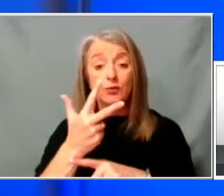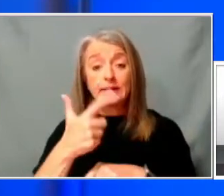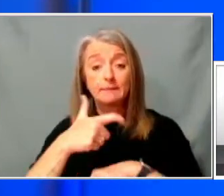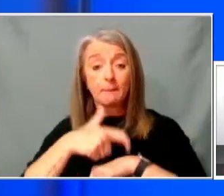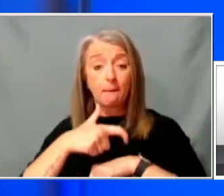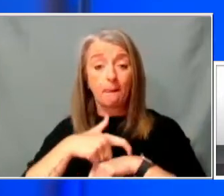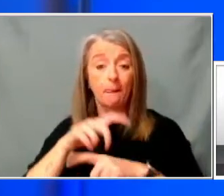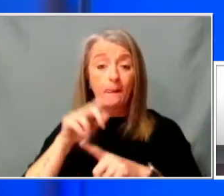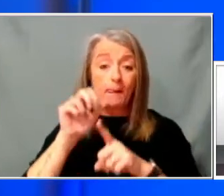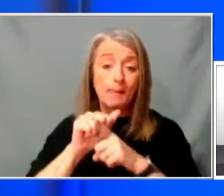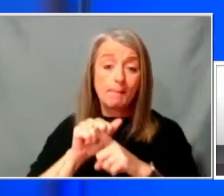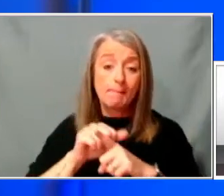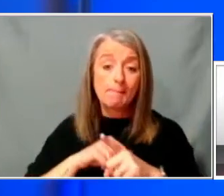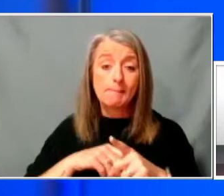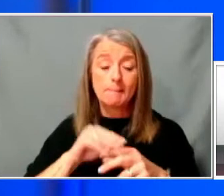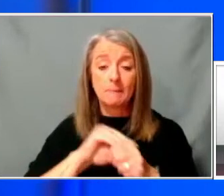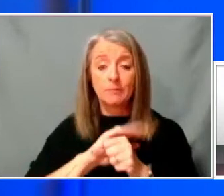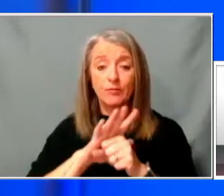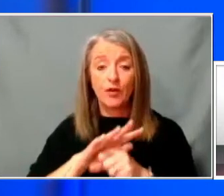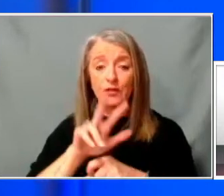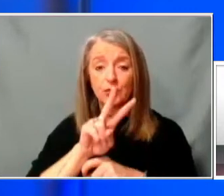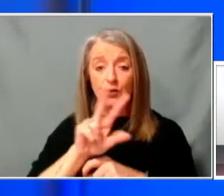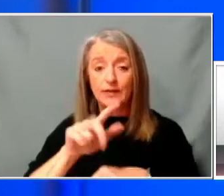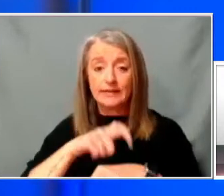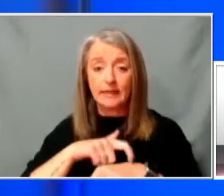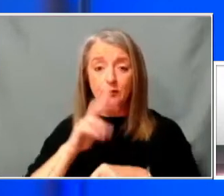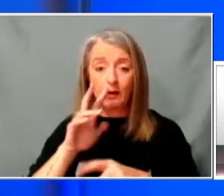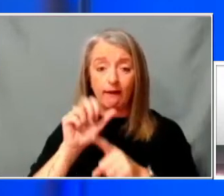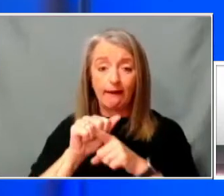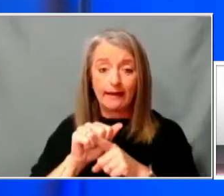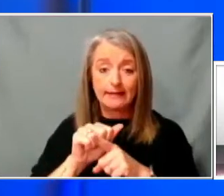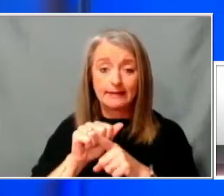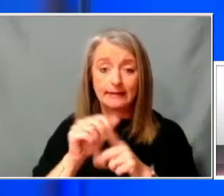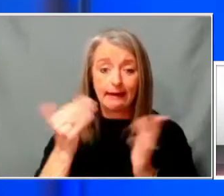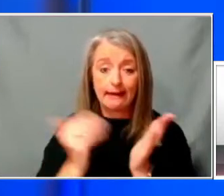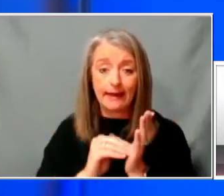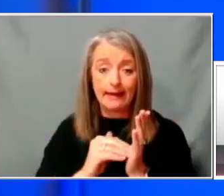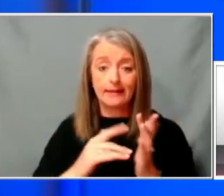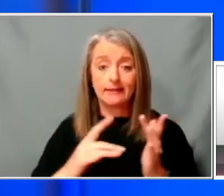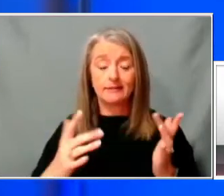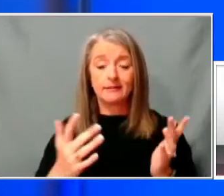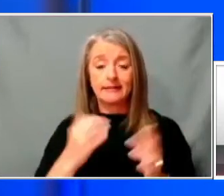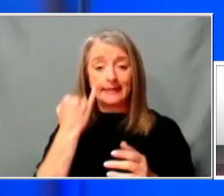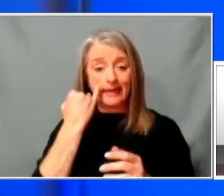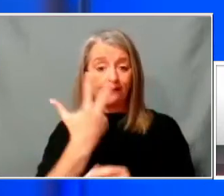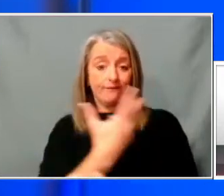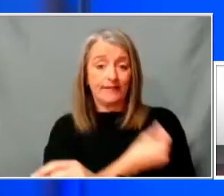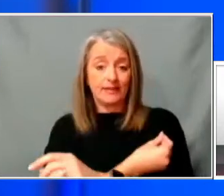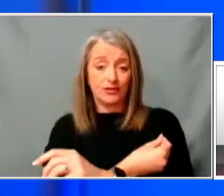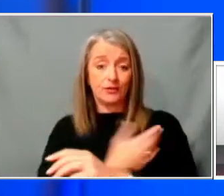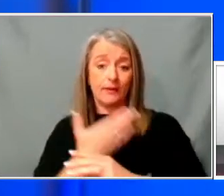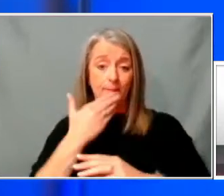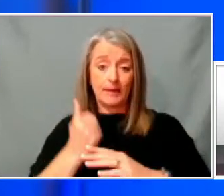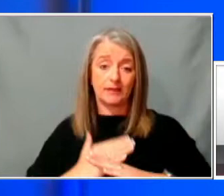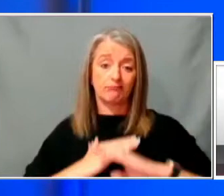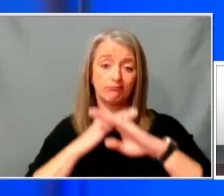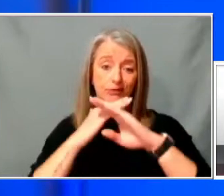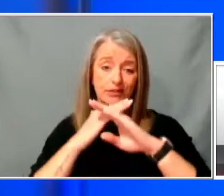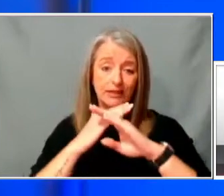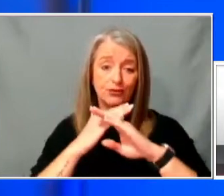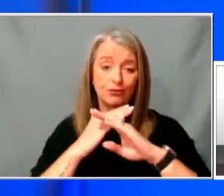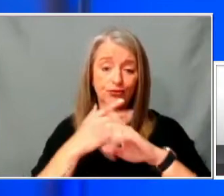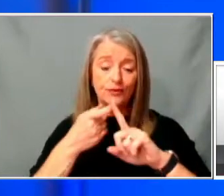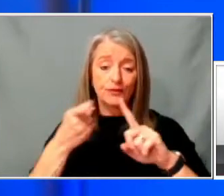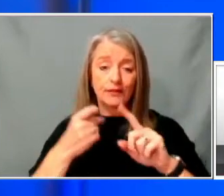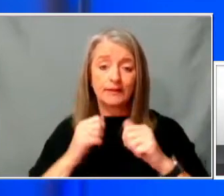had COVID 2 or 3 times, they're going to get it. If you've had that vaccination, that is going to be the best thing for overall protecting you